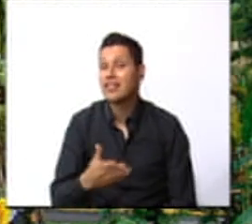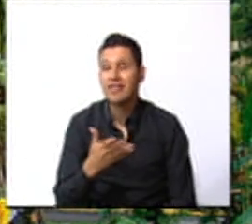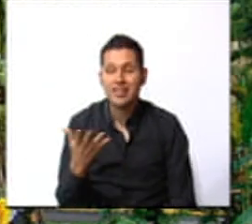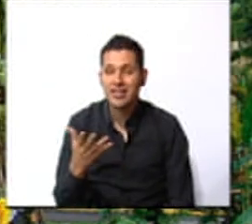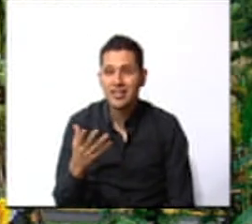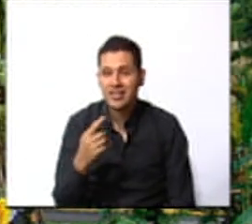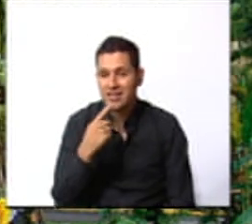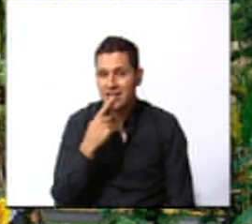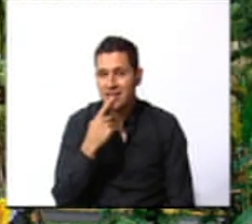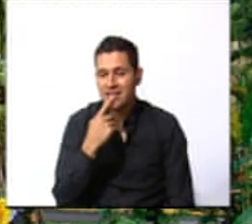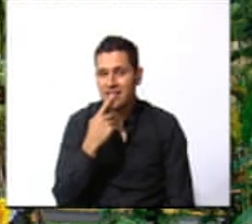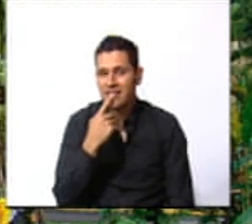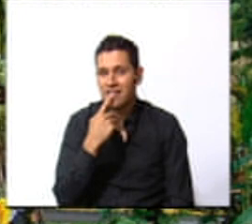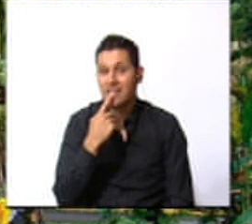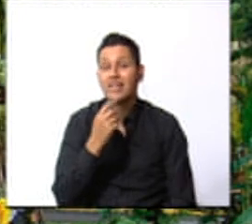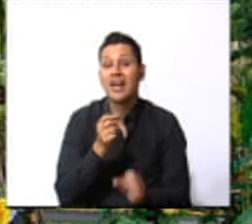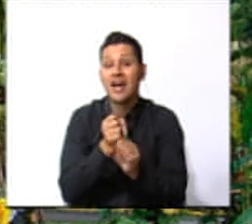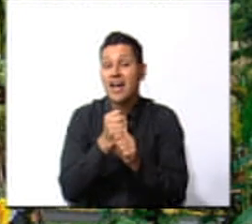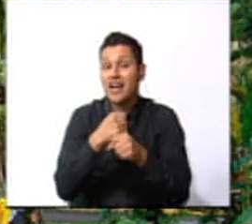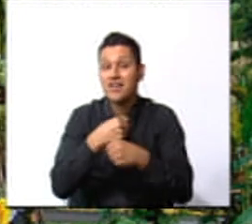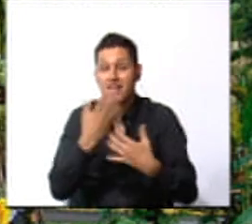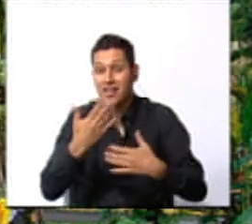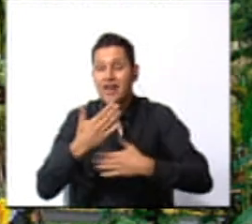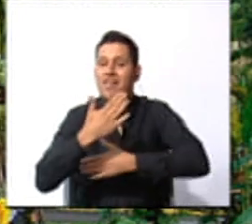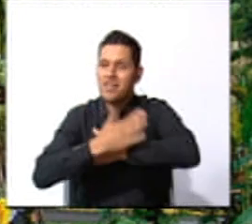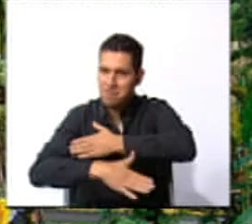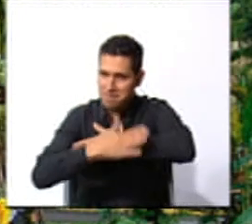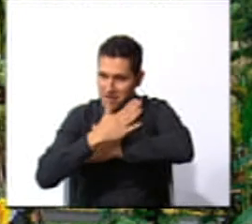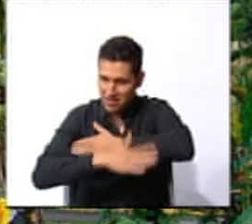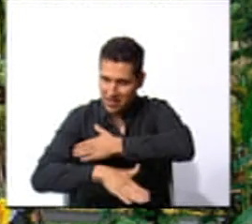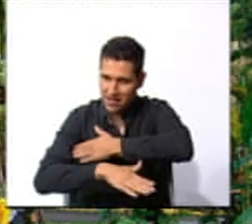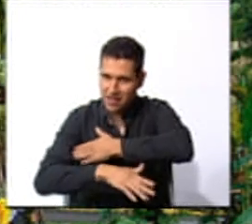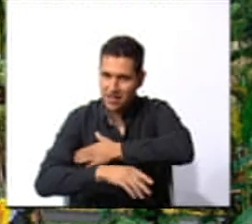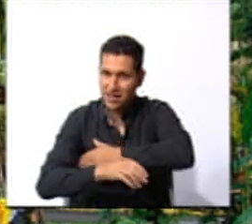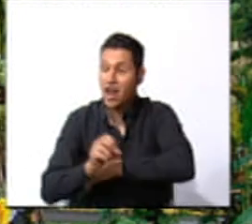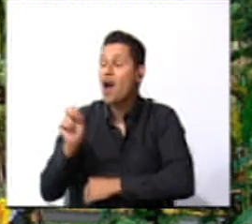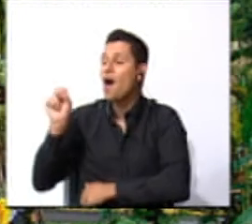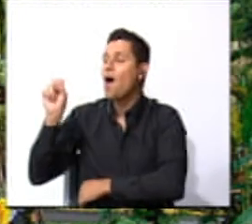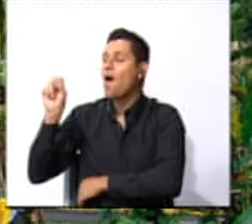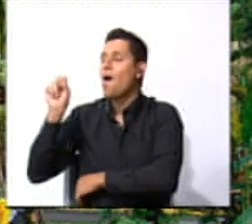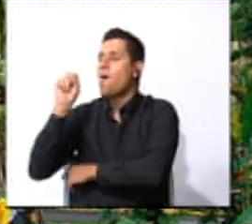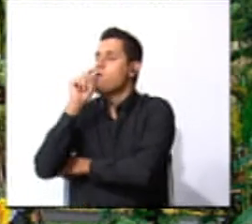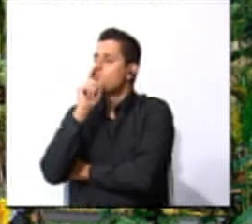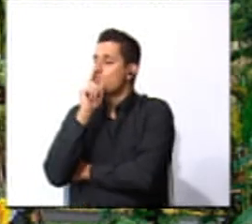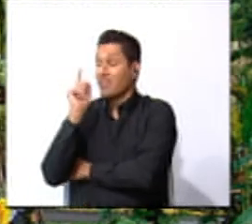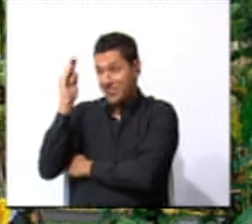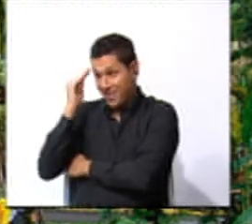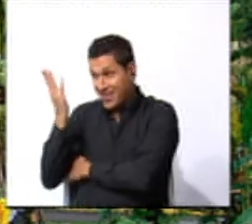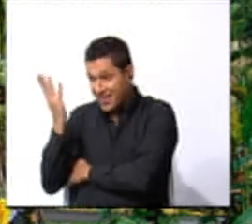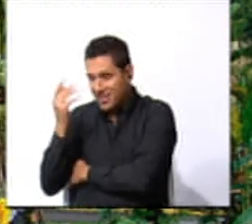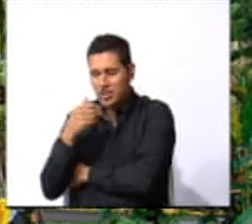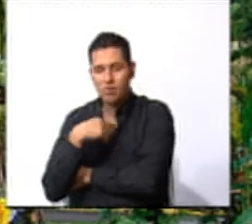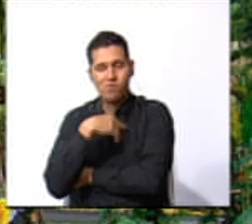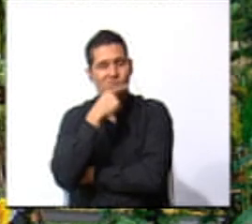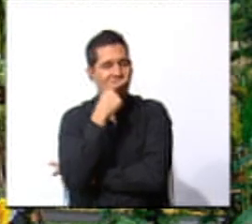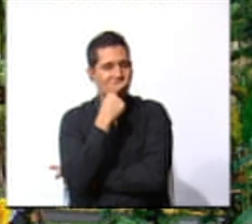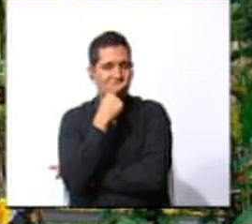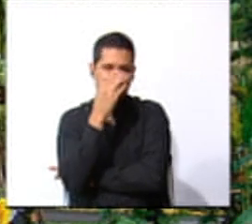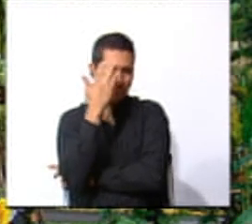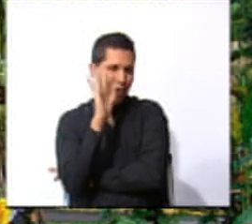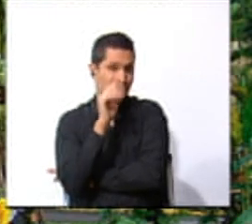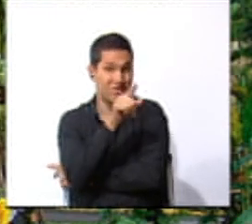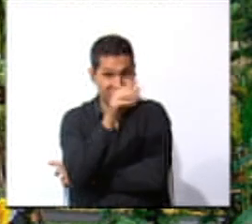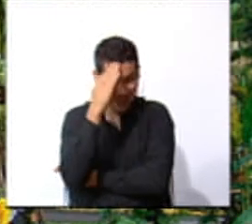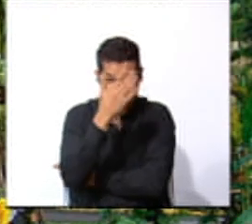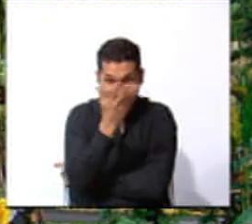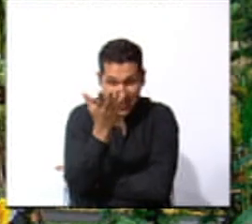made of wood. Okay, teacher. Well, do you know? No. Okay, do you know?